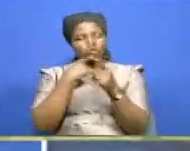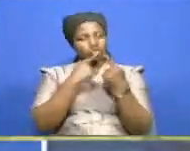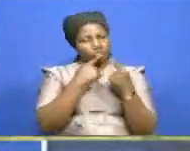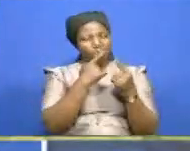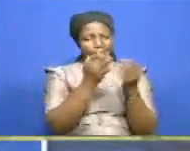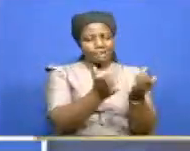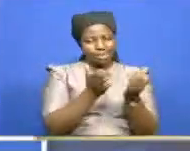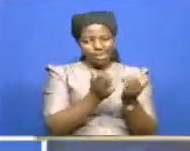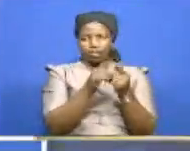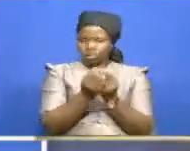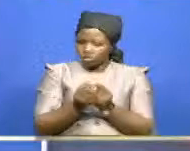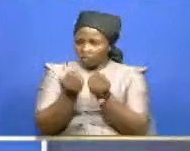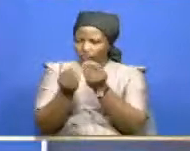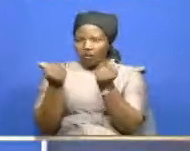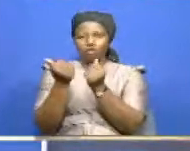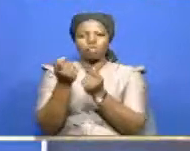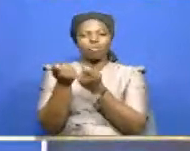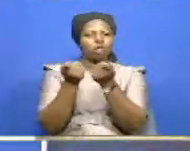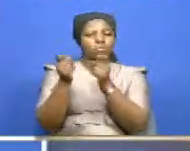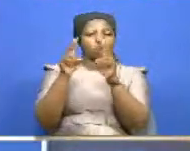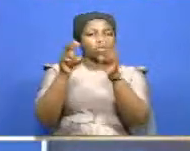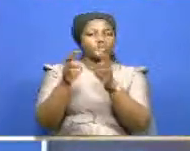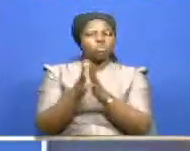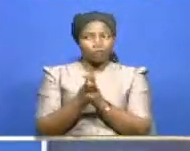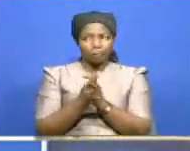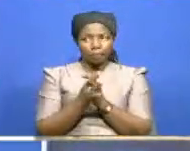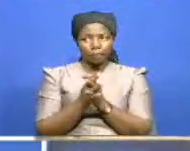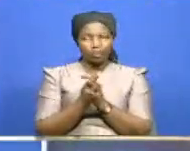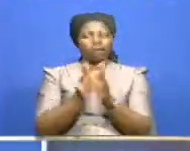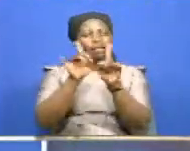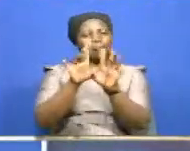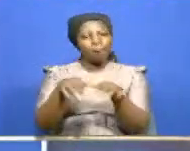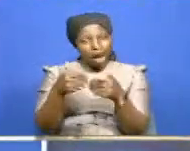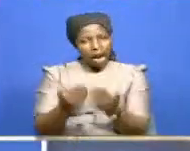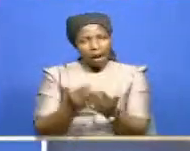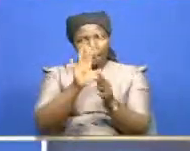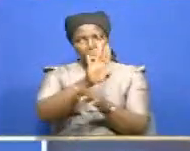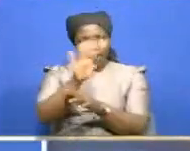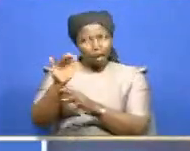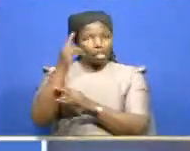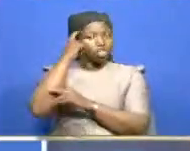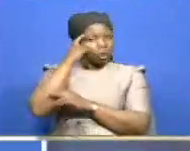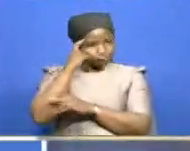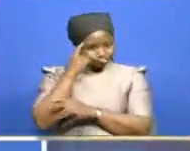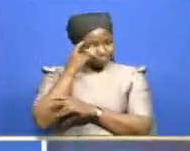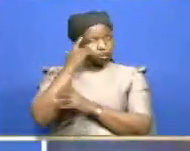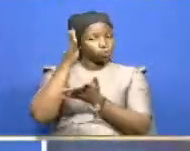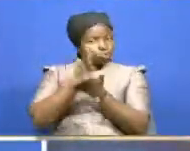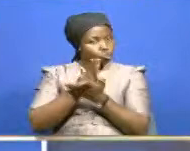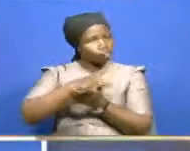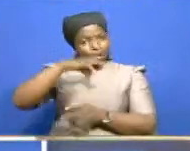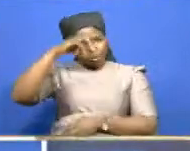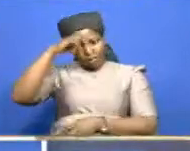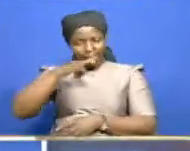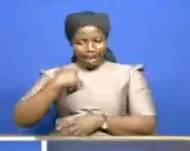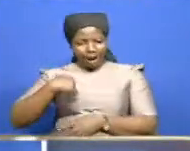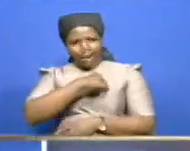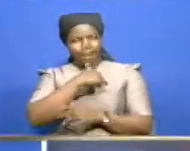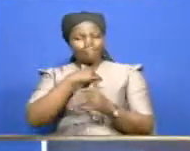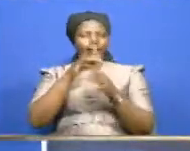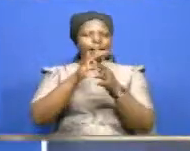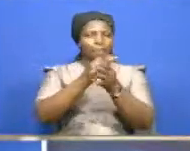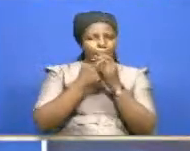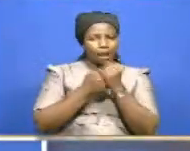the thorny issues. Just like BBI thought it wise that we are partners and we believe that